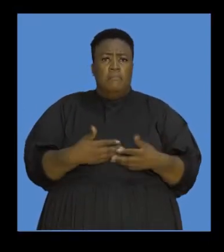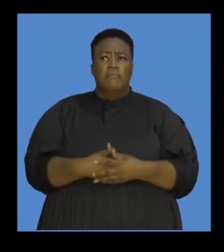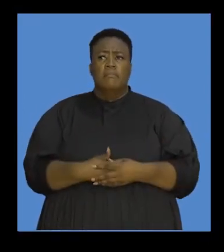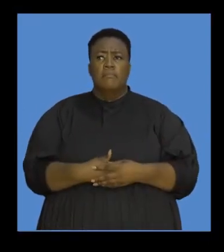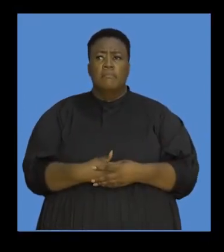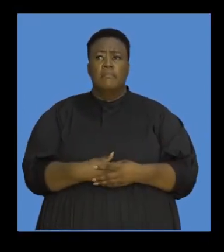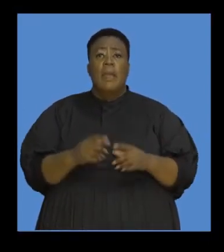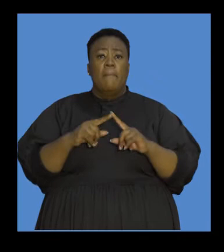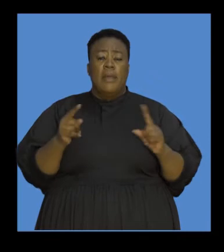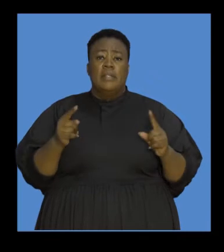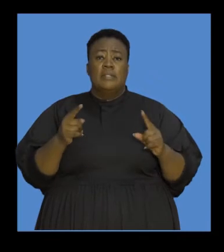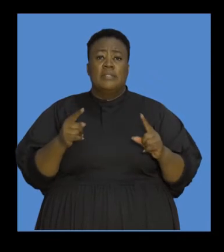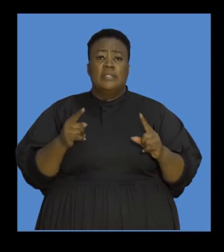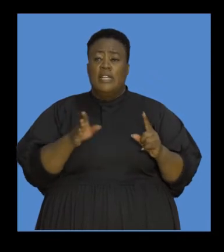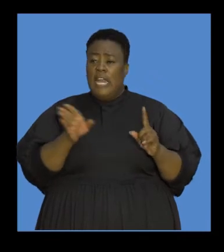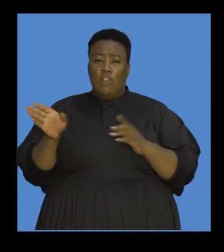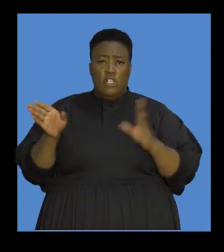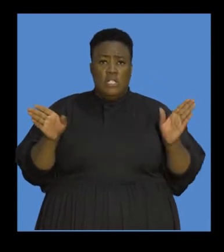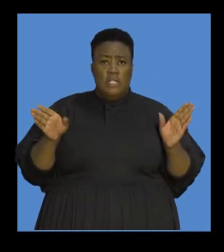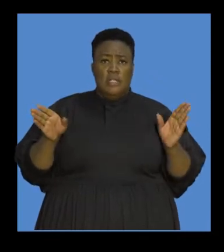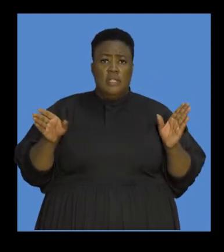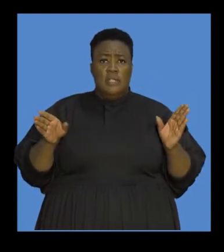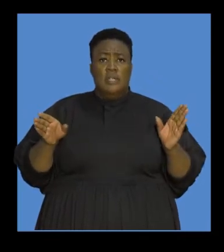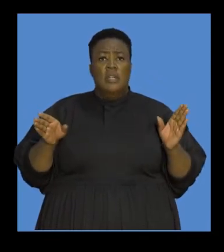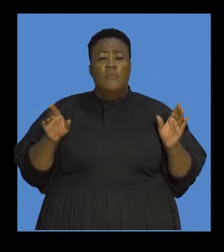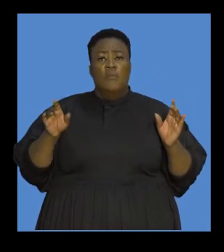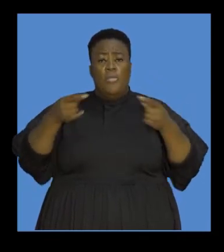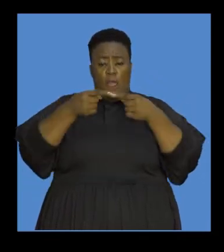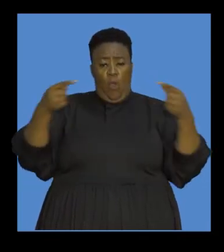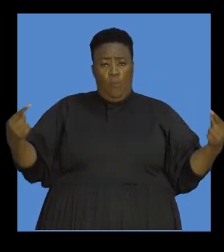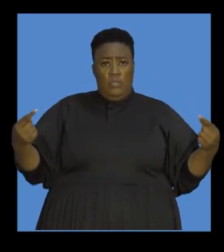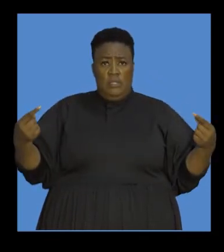They are equal in size, but they are opposite in direction.